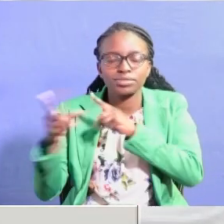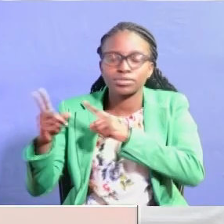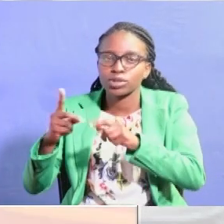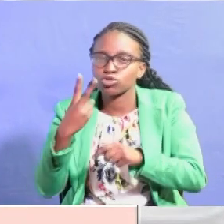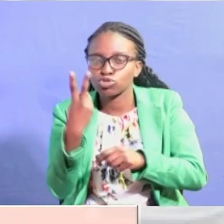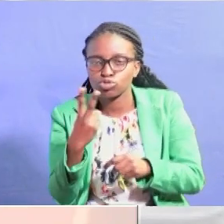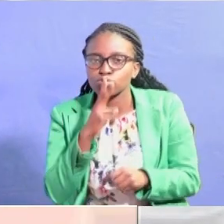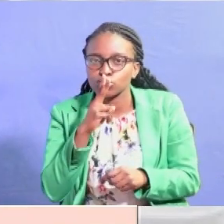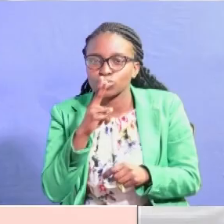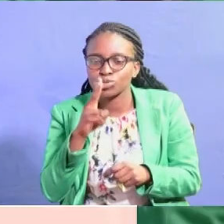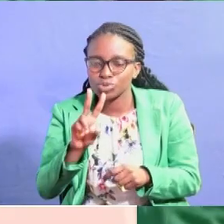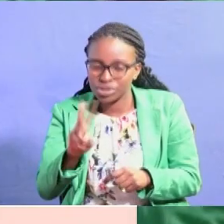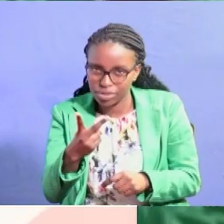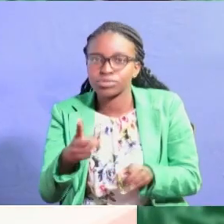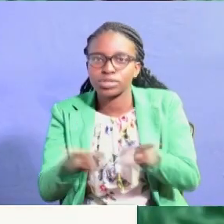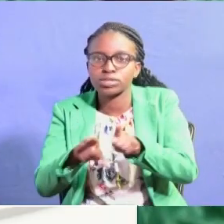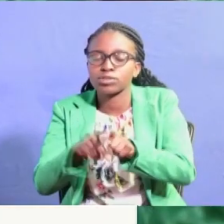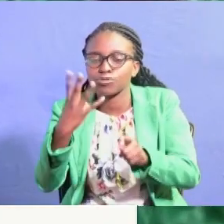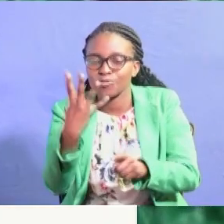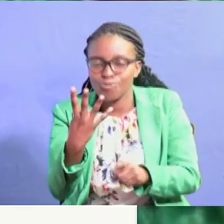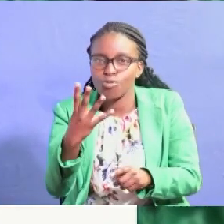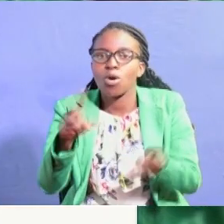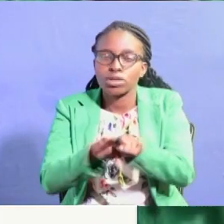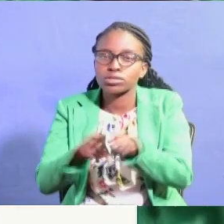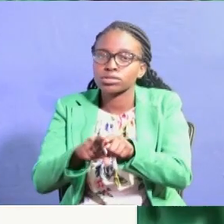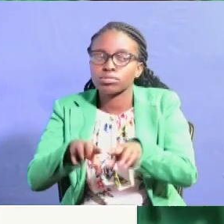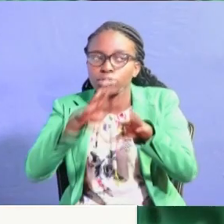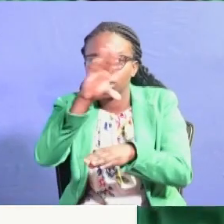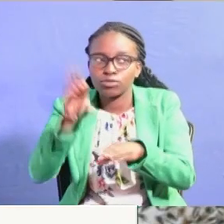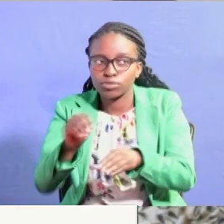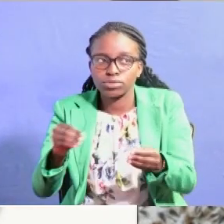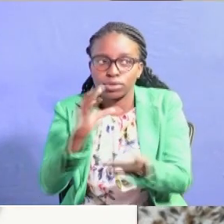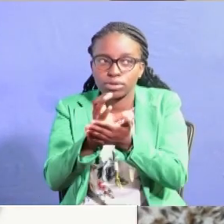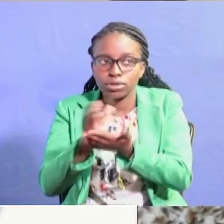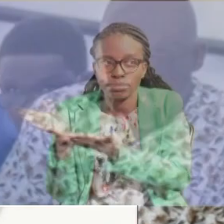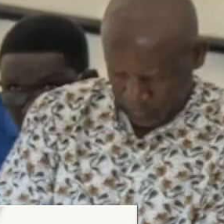featuring the 2004 Africa Cup of Nations finalists in Tunis, Tunisia.